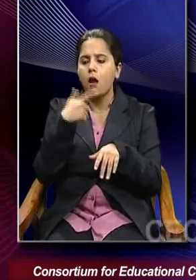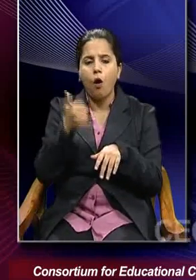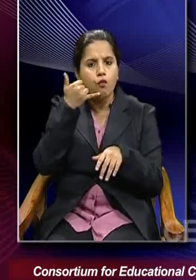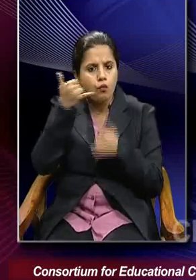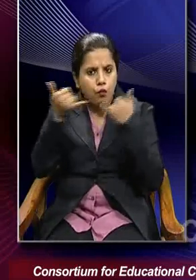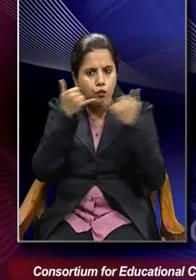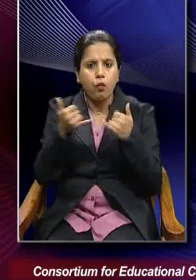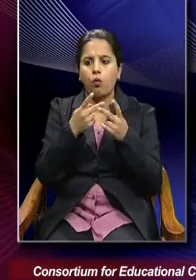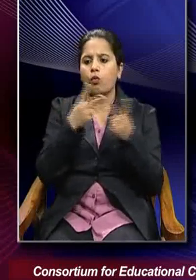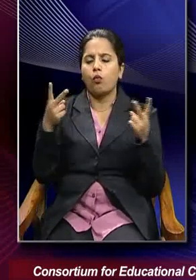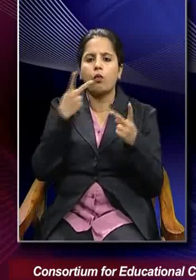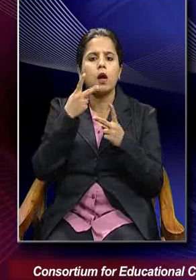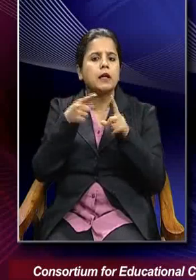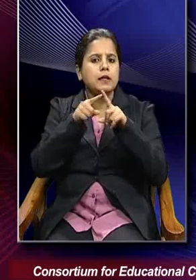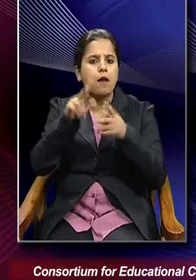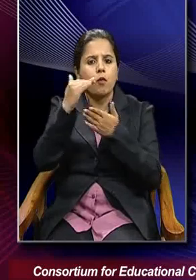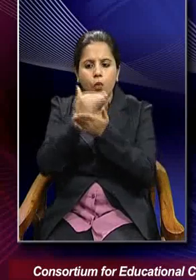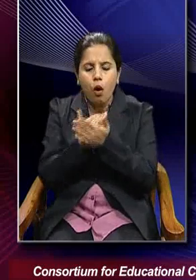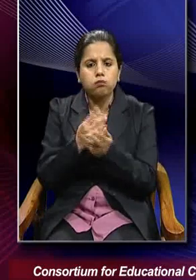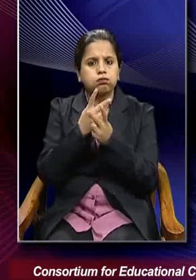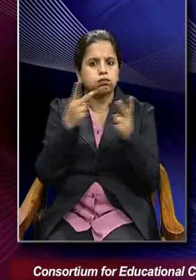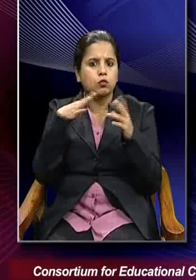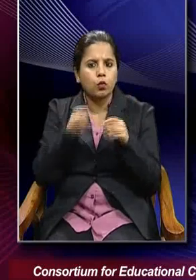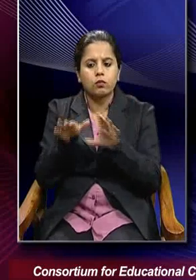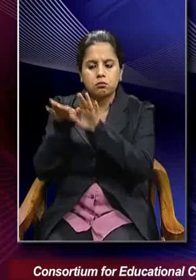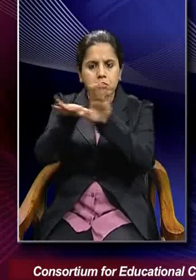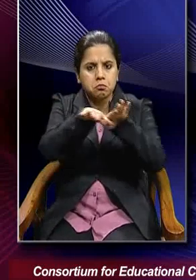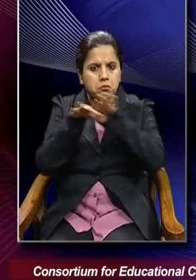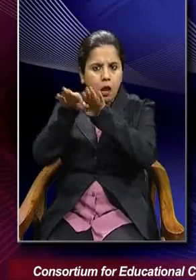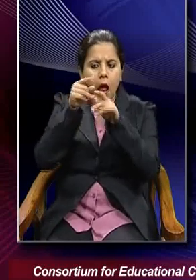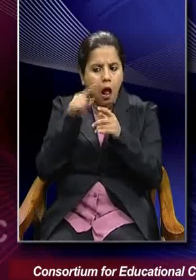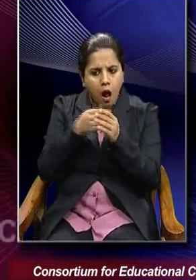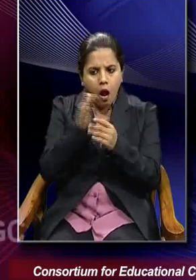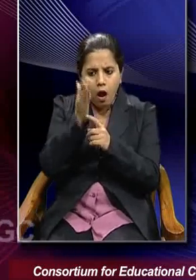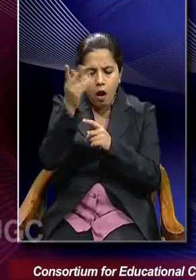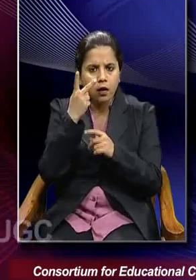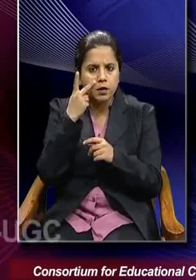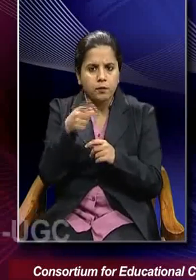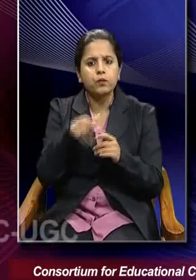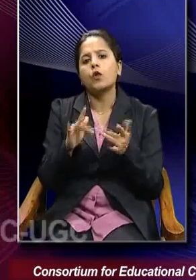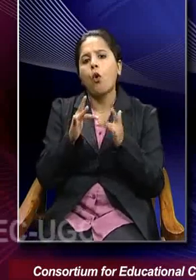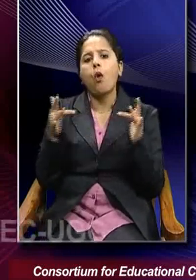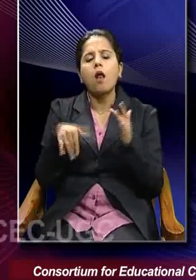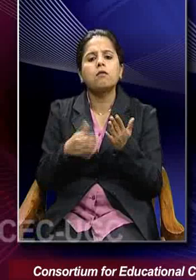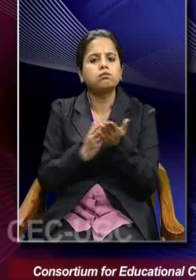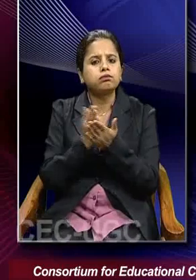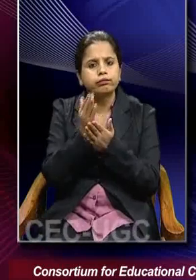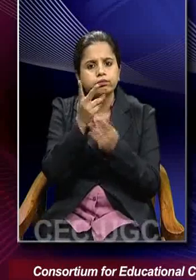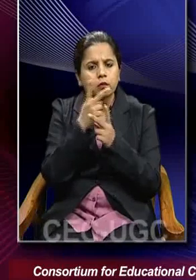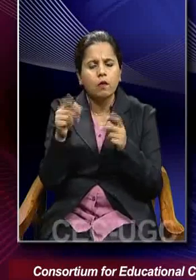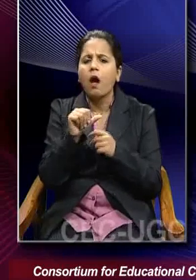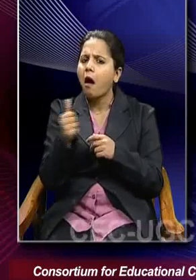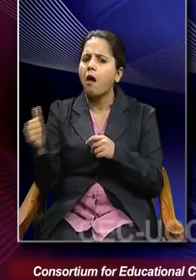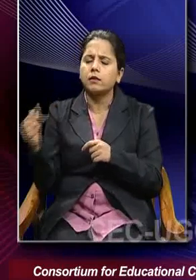calls, television programs, satellite navigation, online mapping, amongst